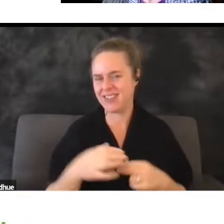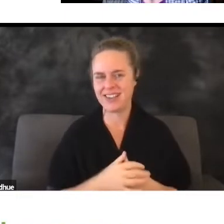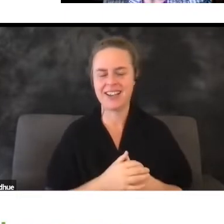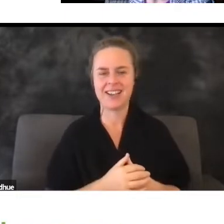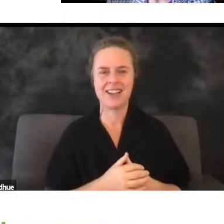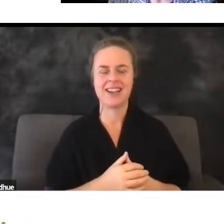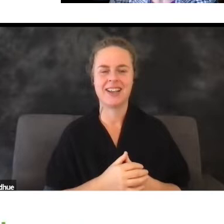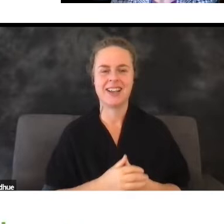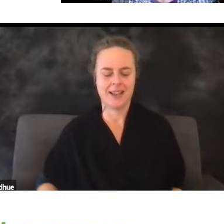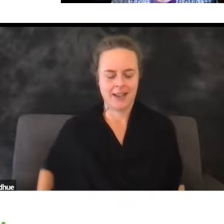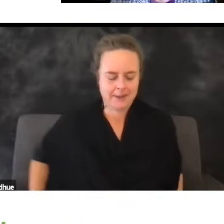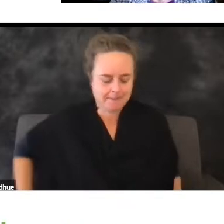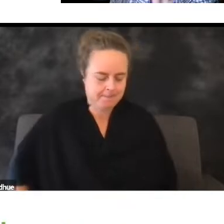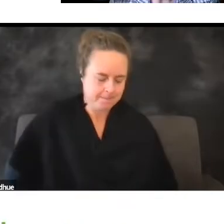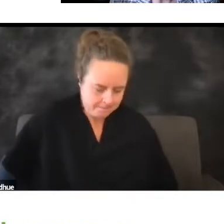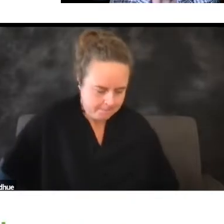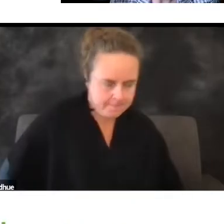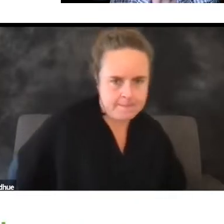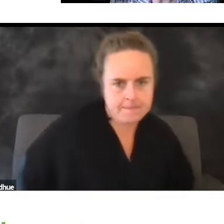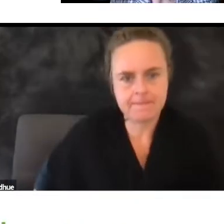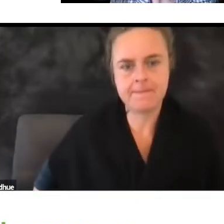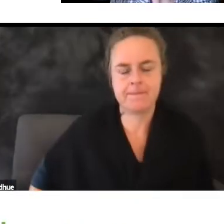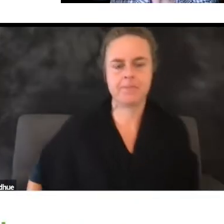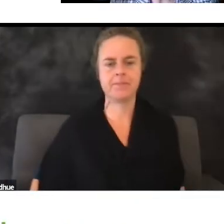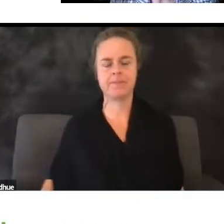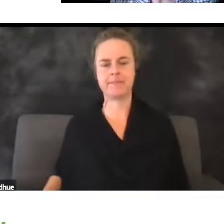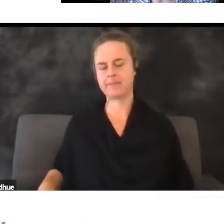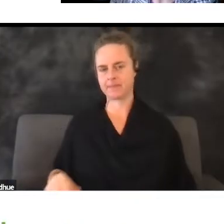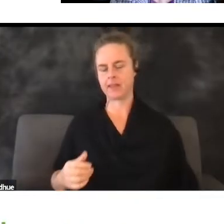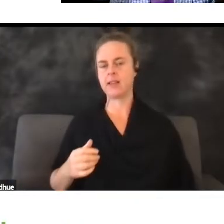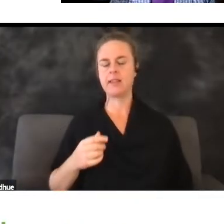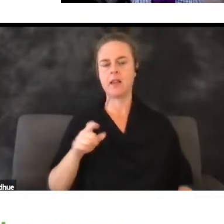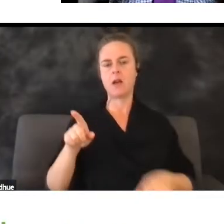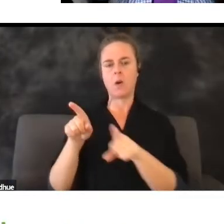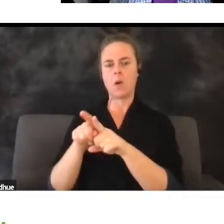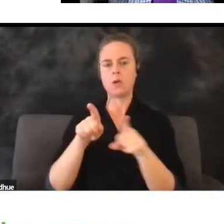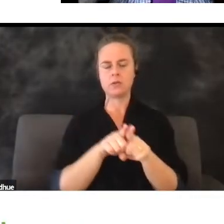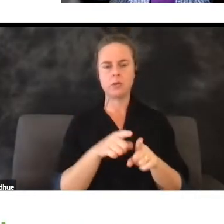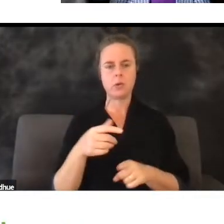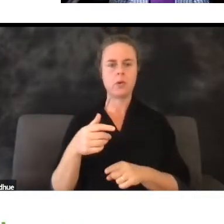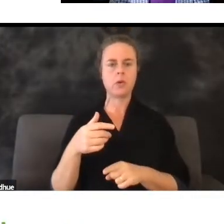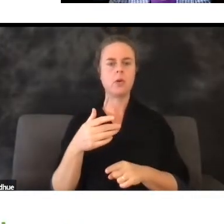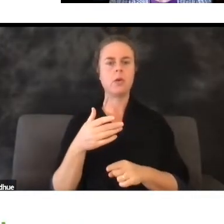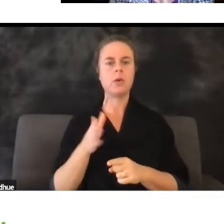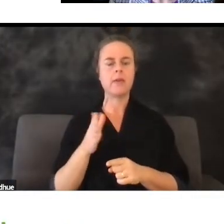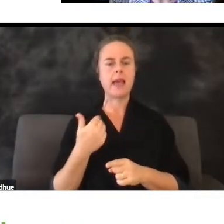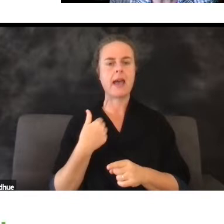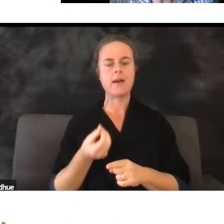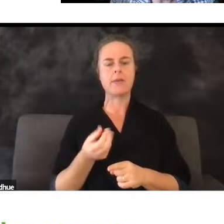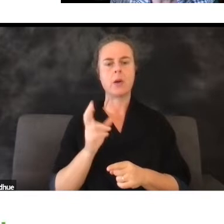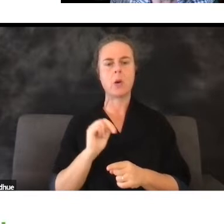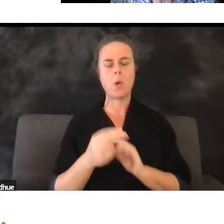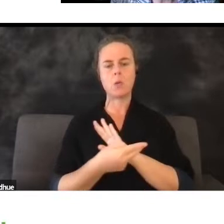You'll also see there that they have their own branded broad umbrella initiative